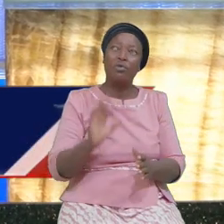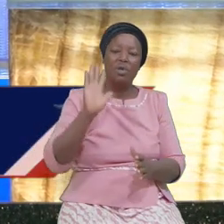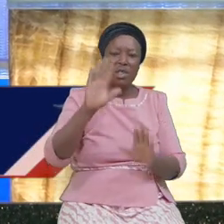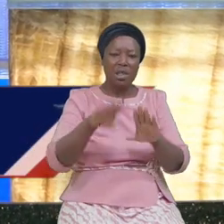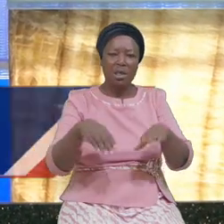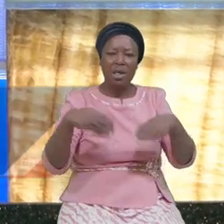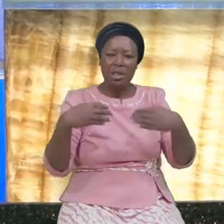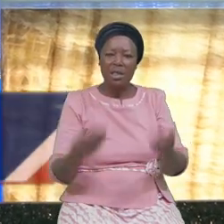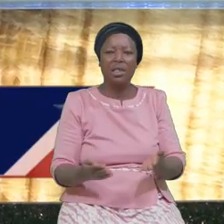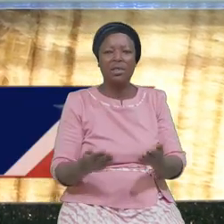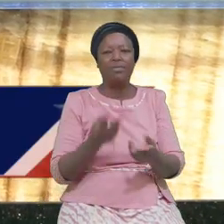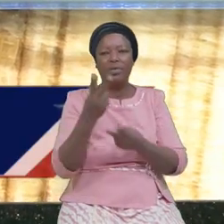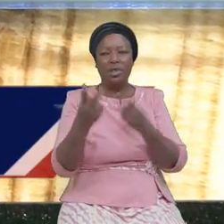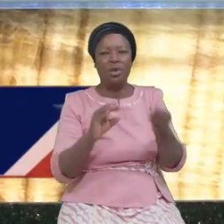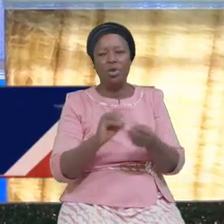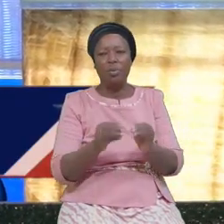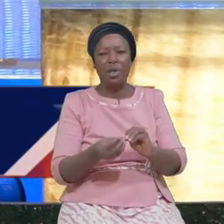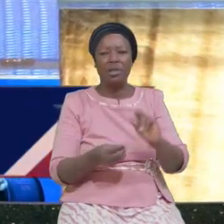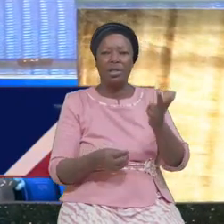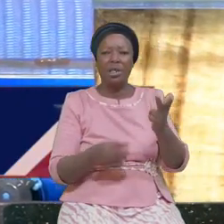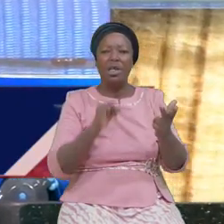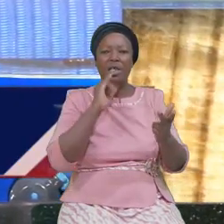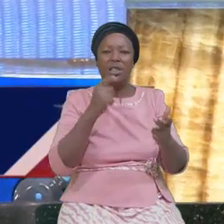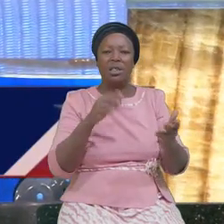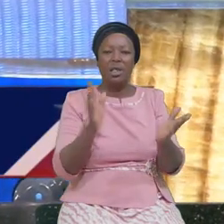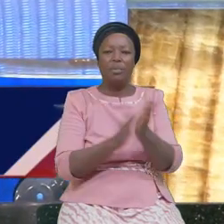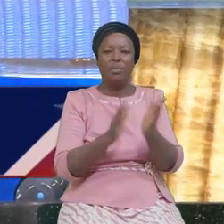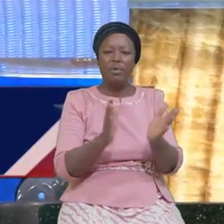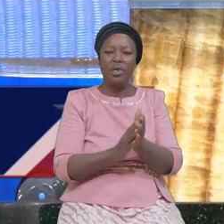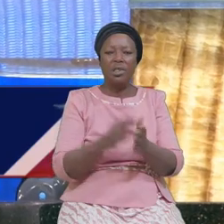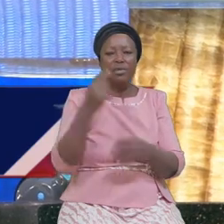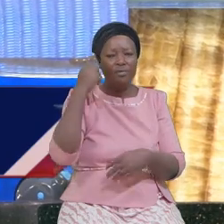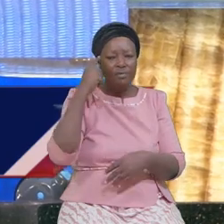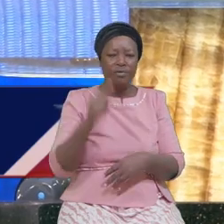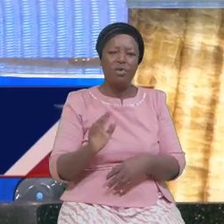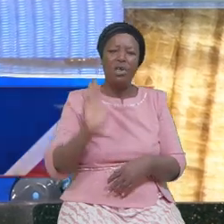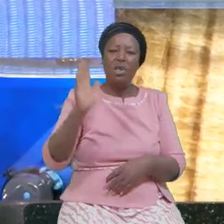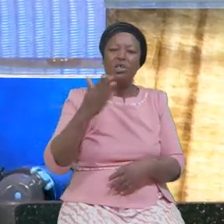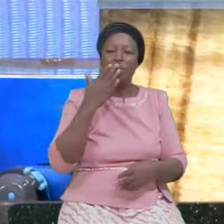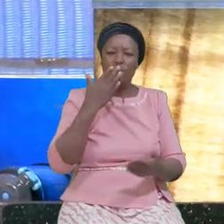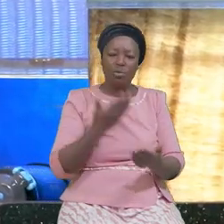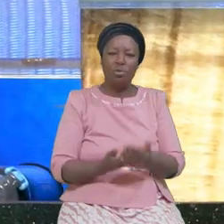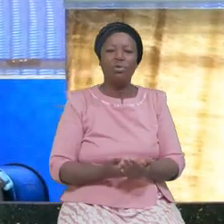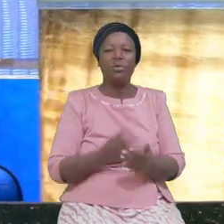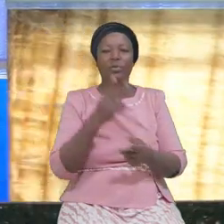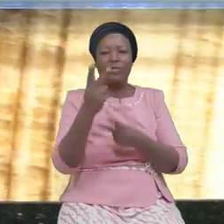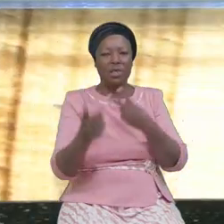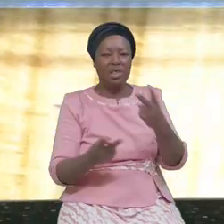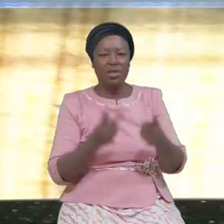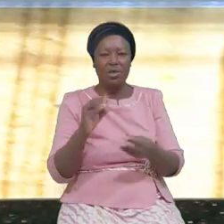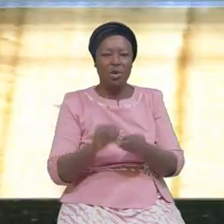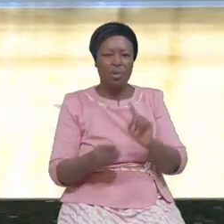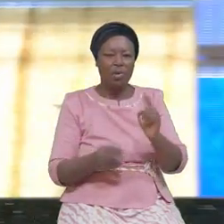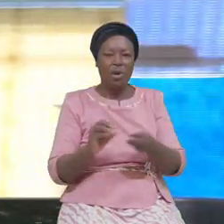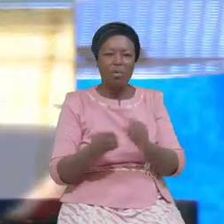granted visitation. Number three, the praise for his good visitation. Look at number one. Number